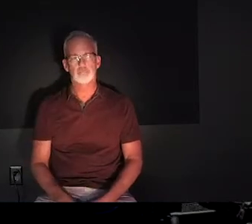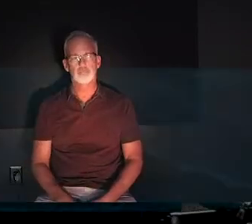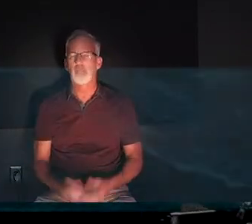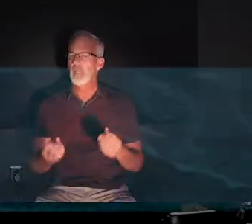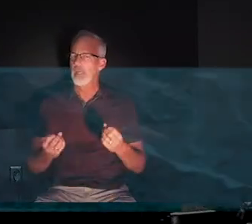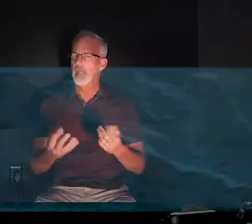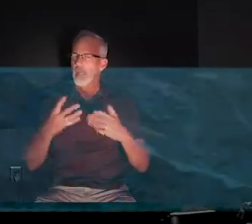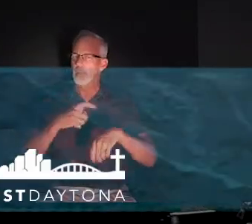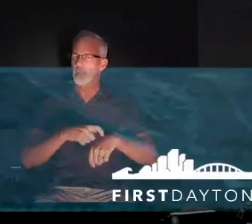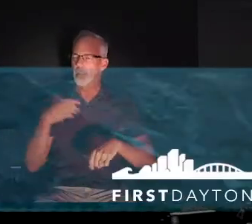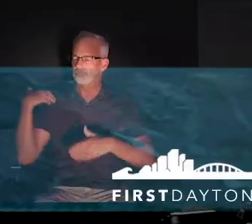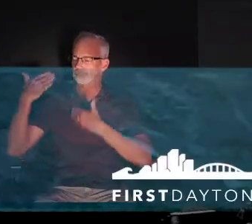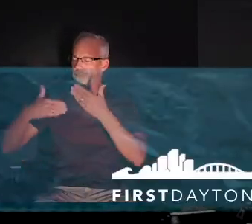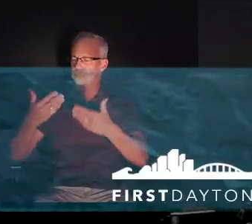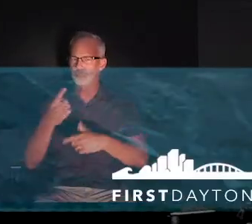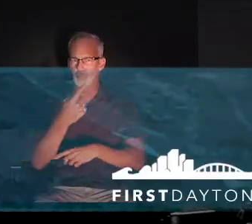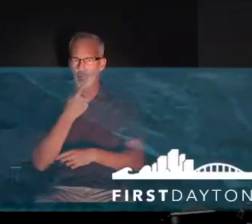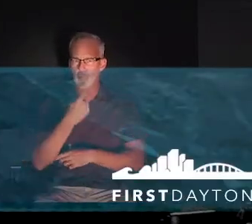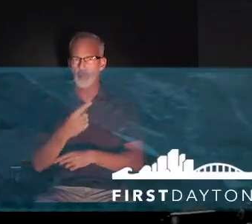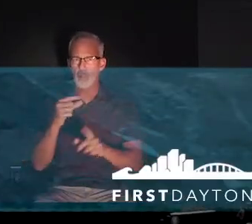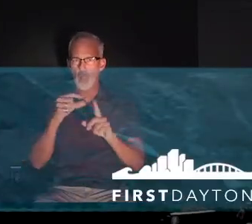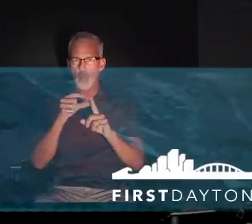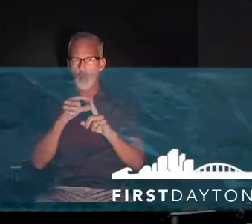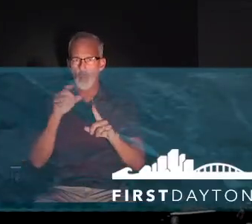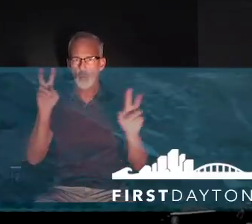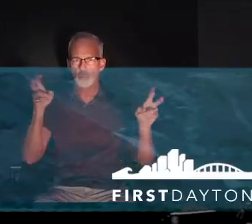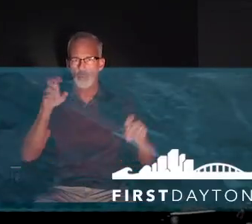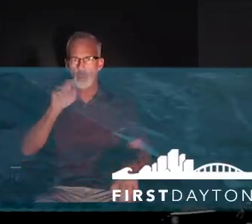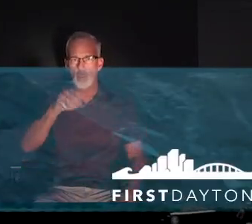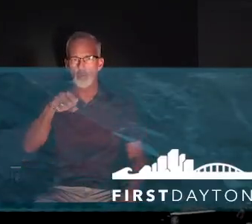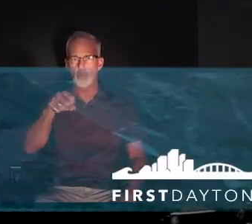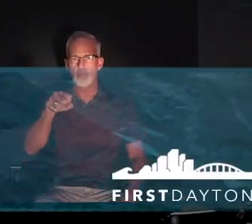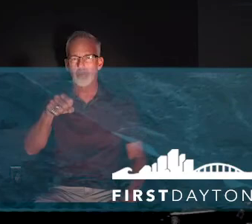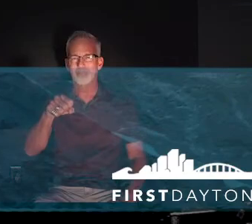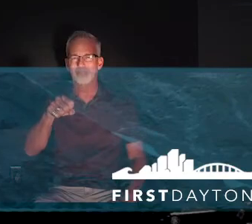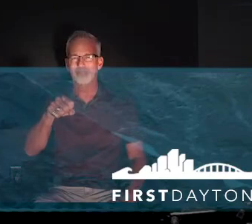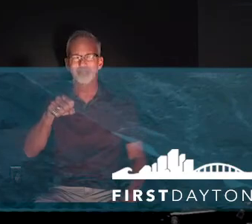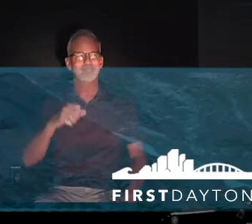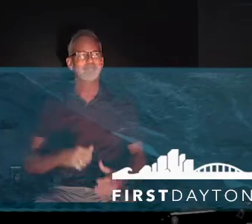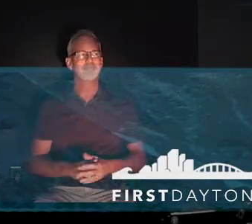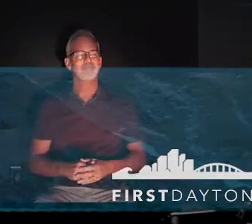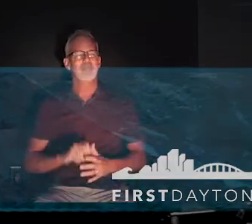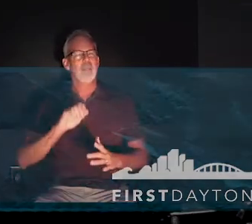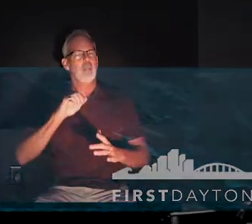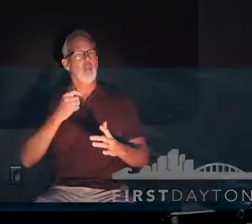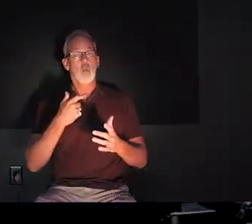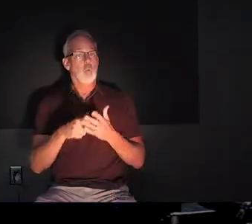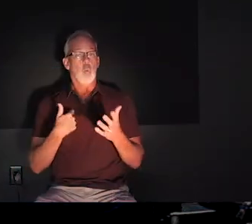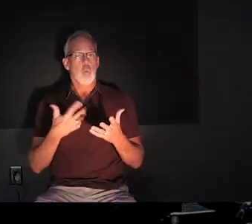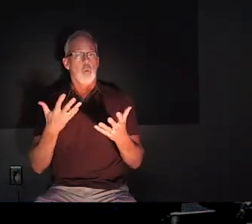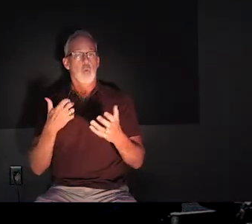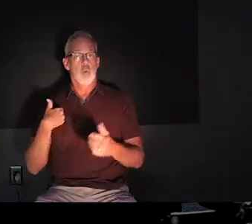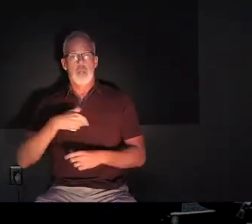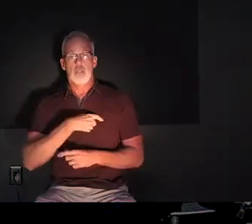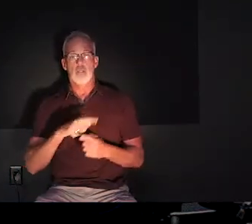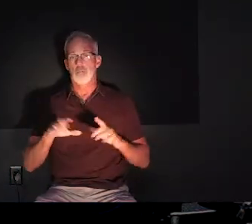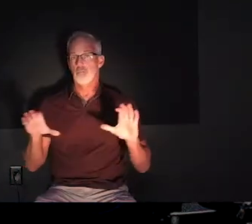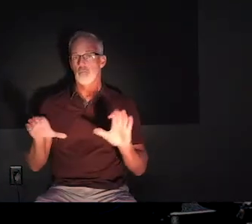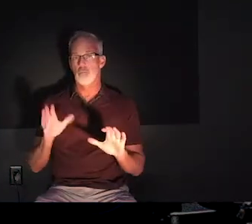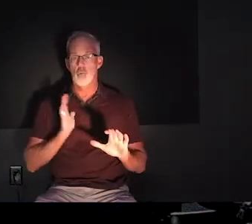life you have said the word yes. What I want us to do in our journey